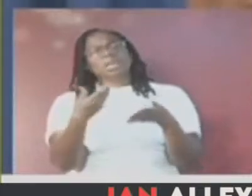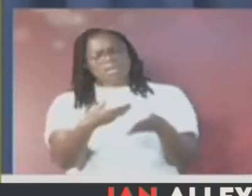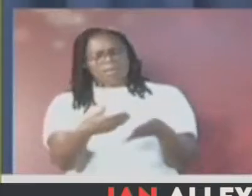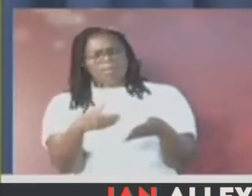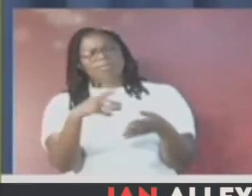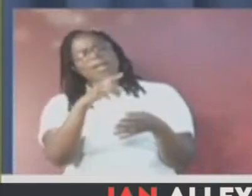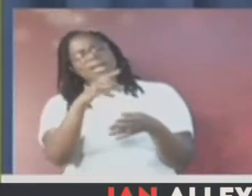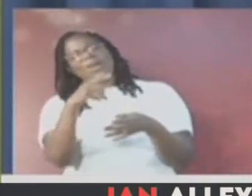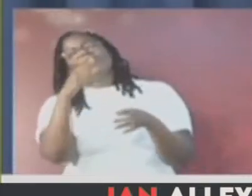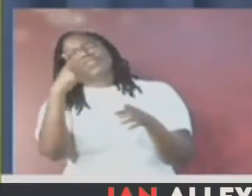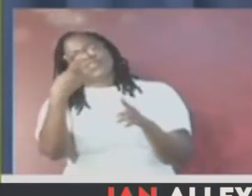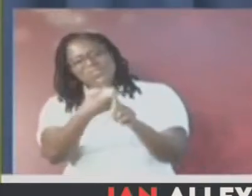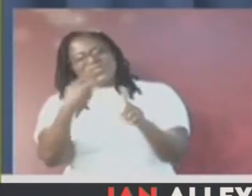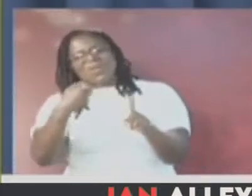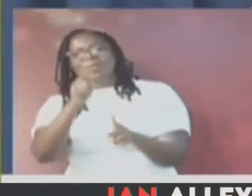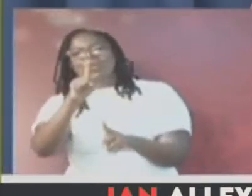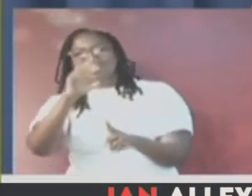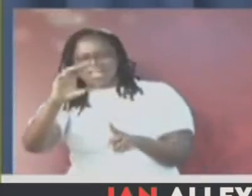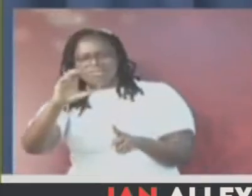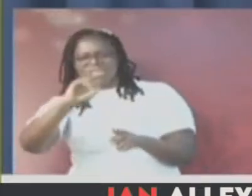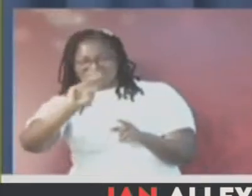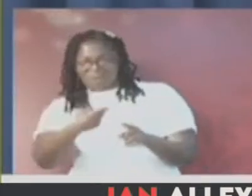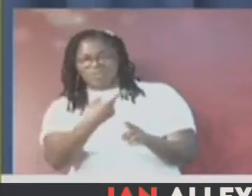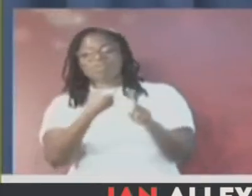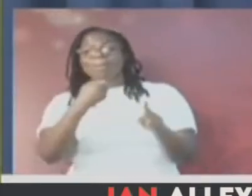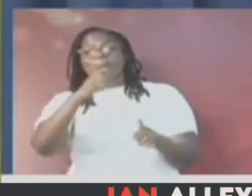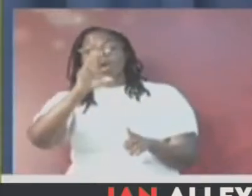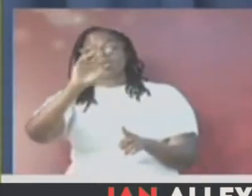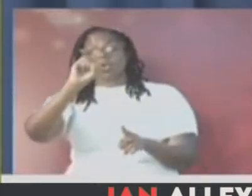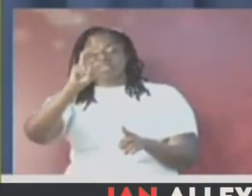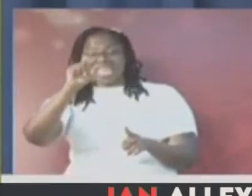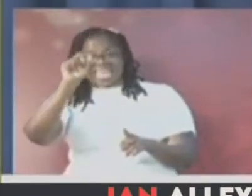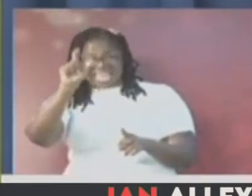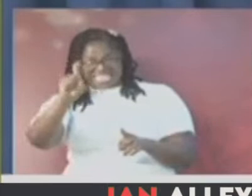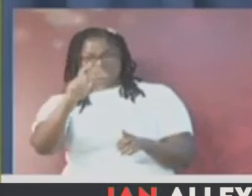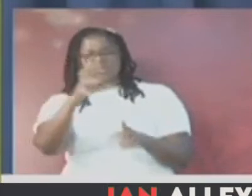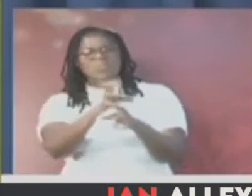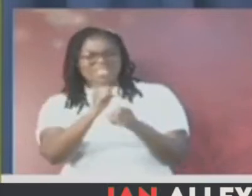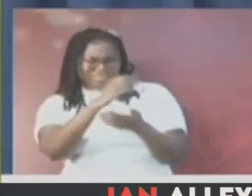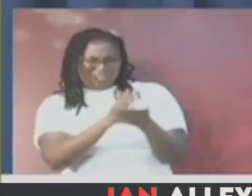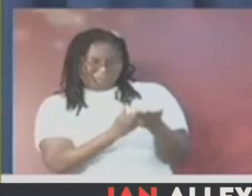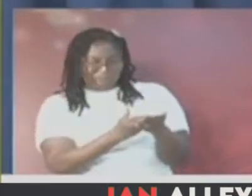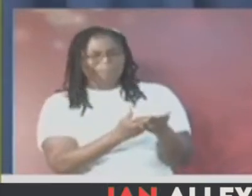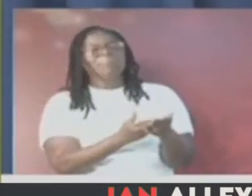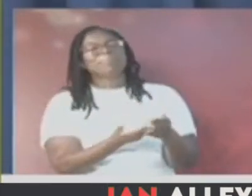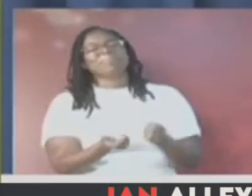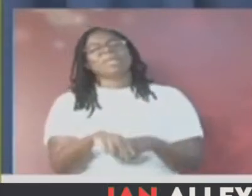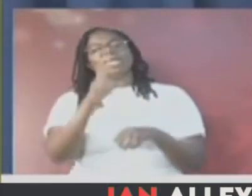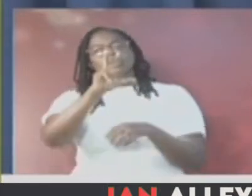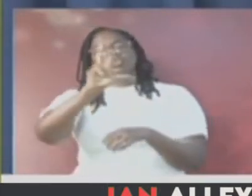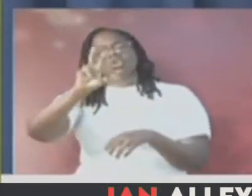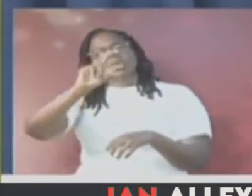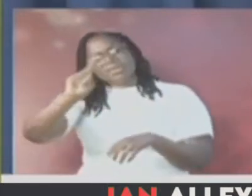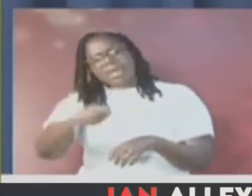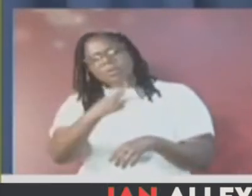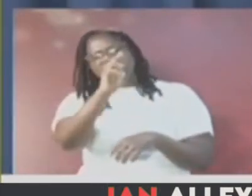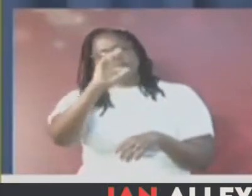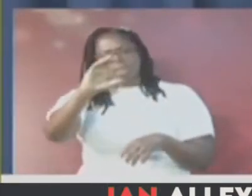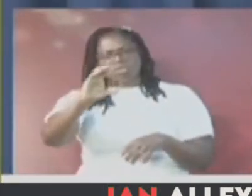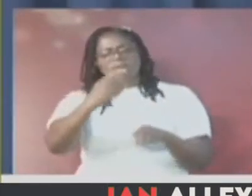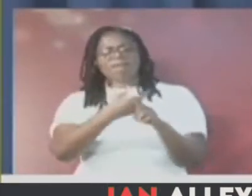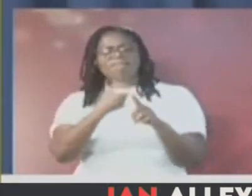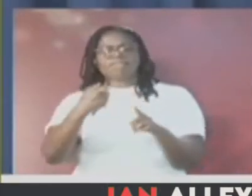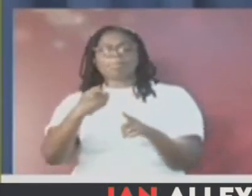our 100,000 from COVAX. We have another 33,600 from